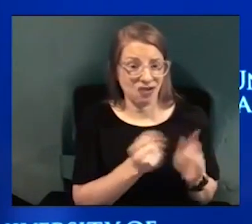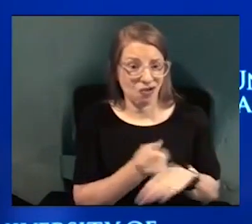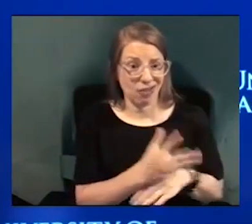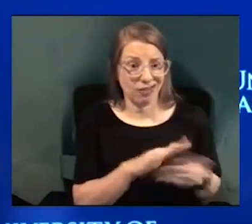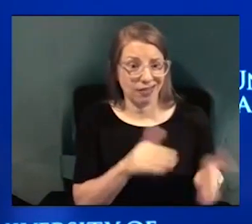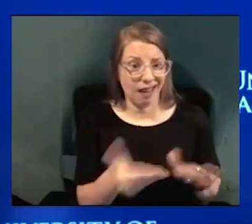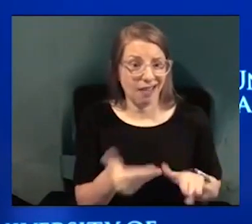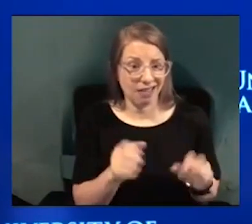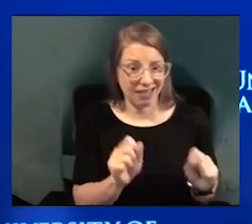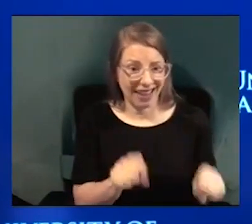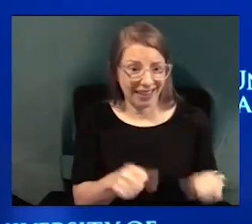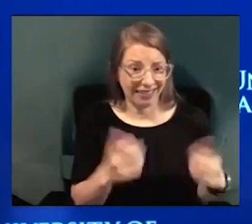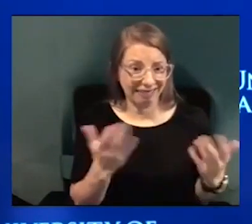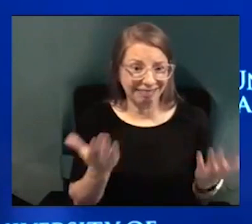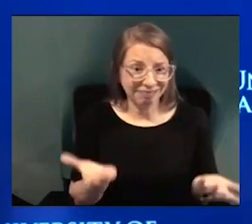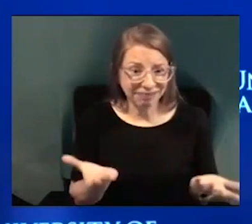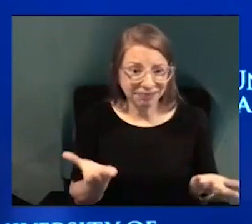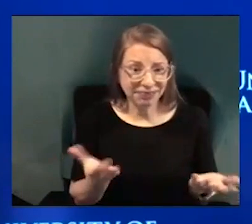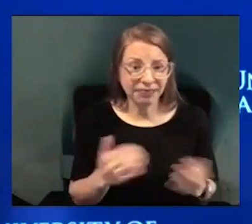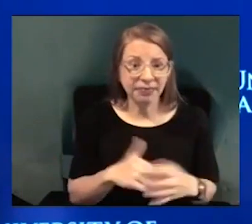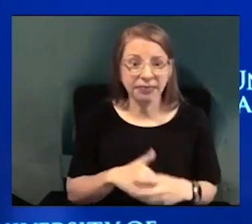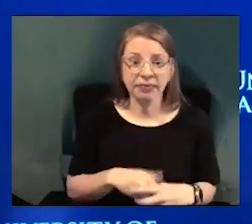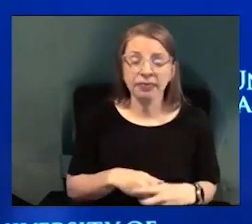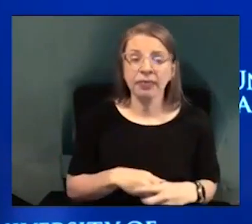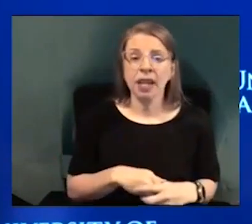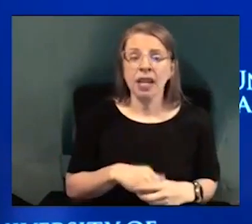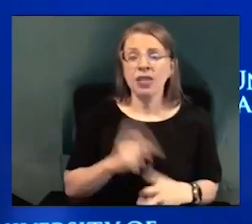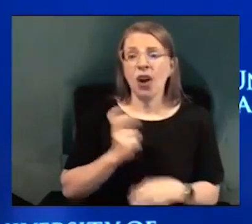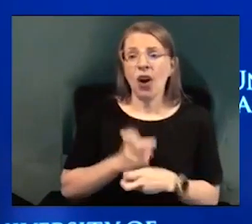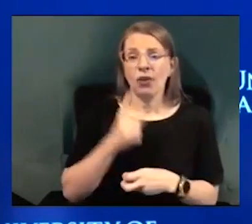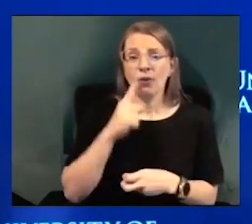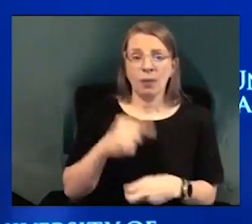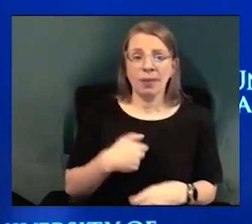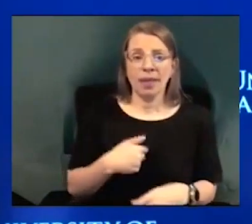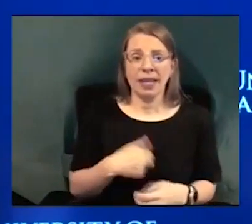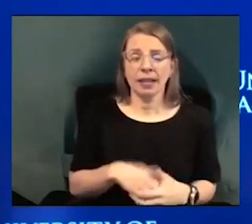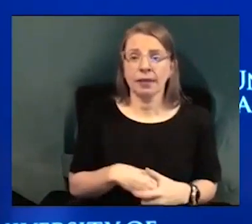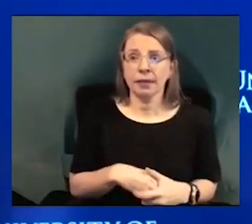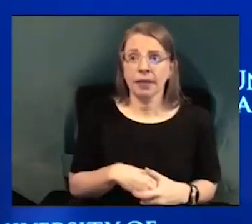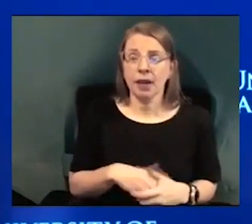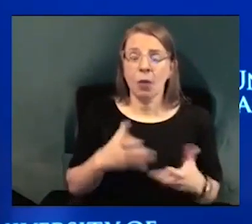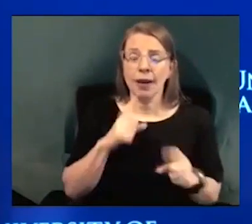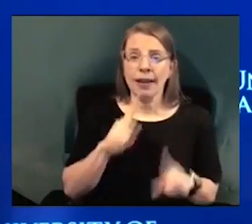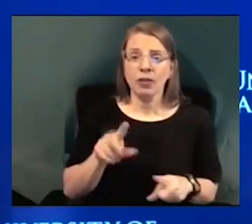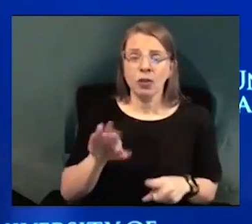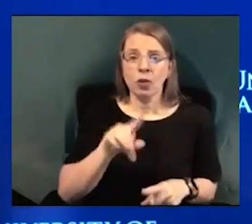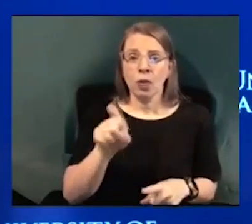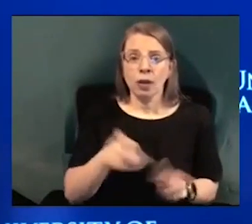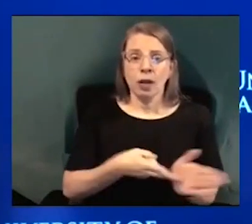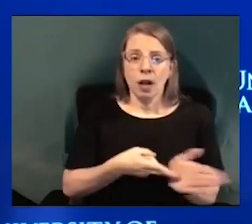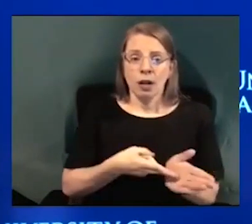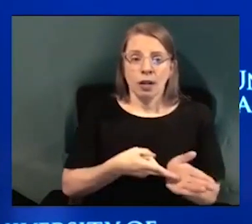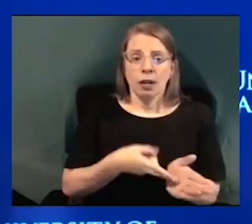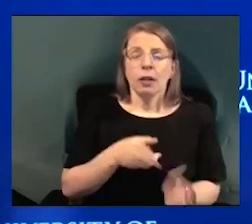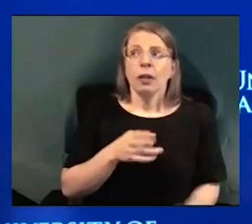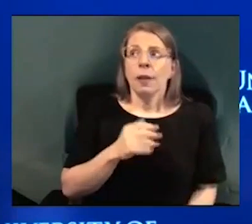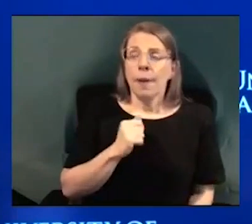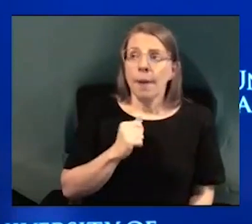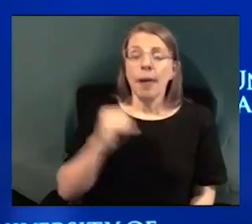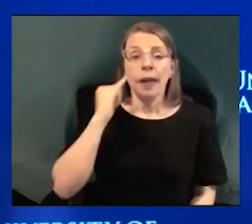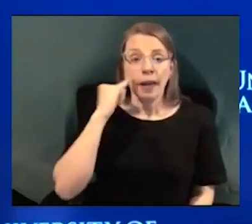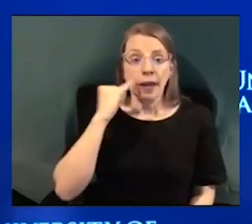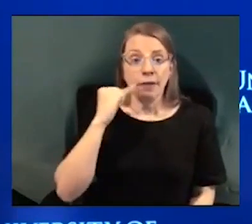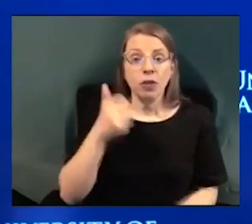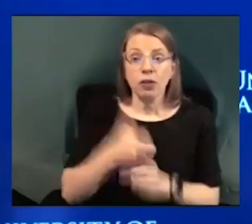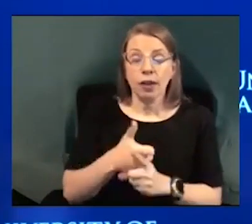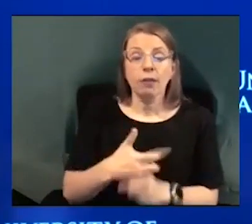feels hard for me to try to, you try to make sure, but we want to answer the question and be honest about it. So if you have a shot and you